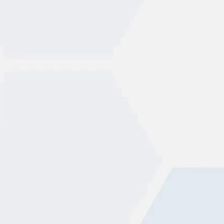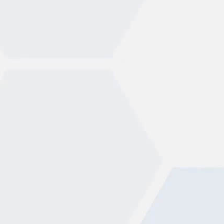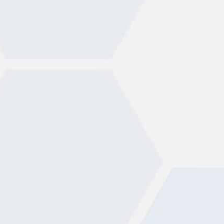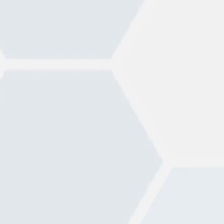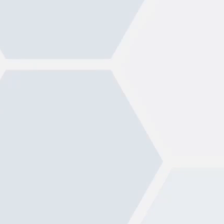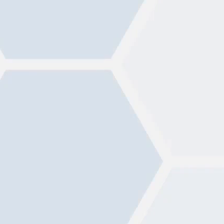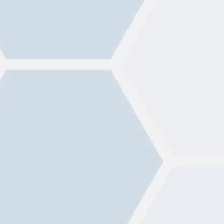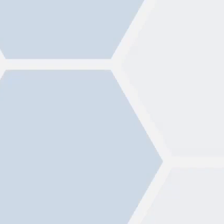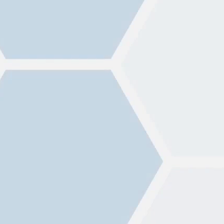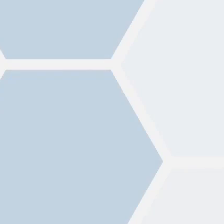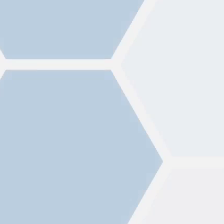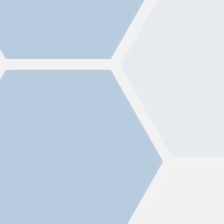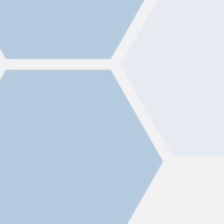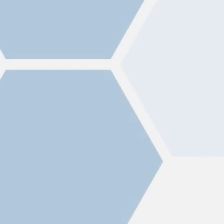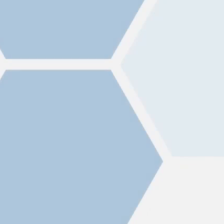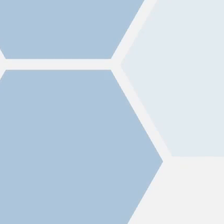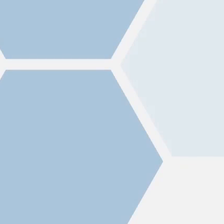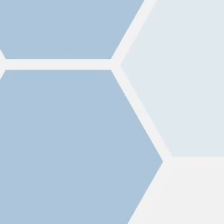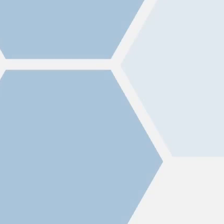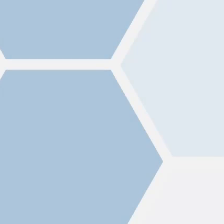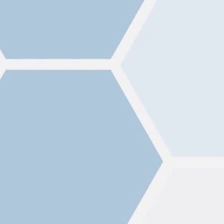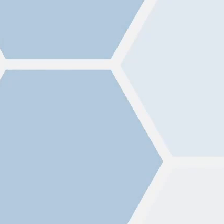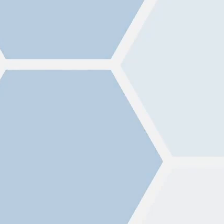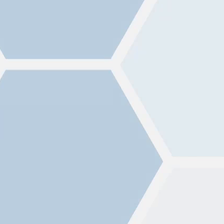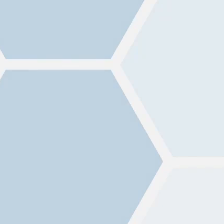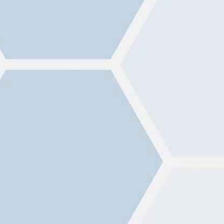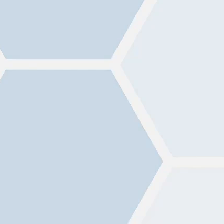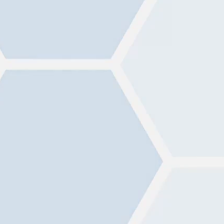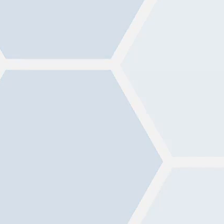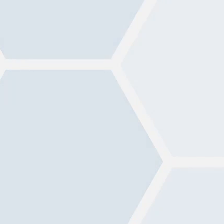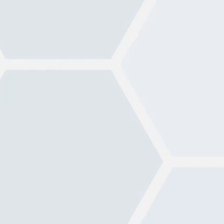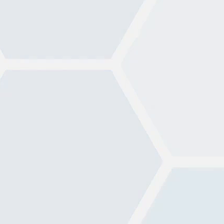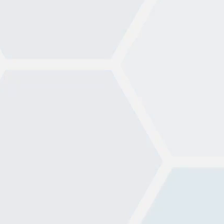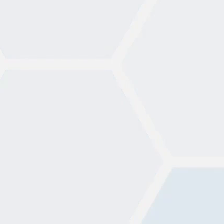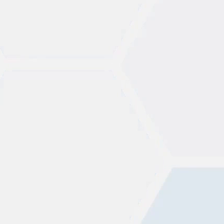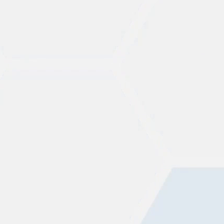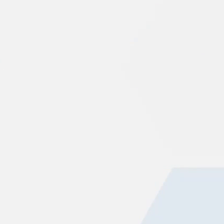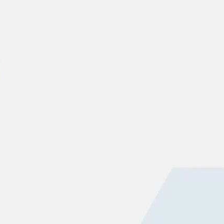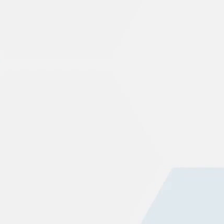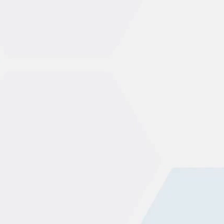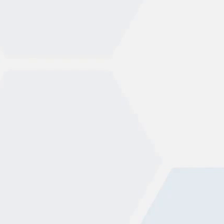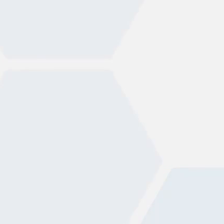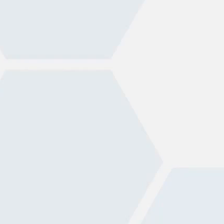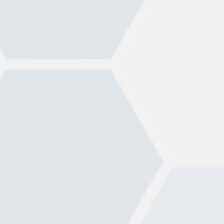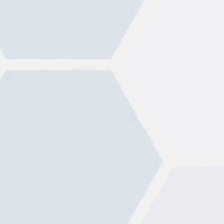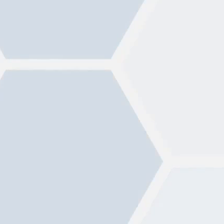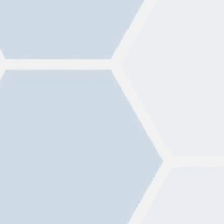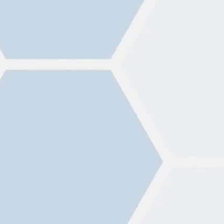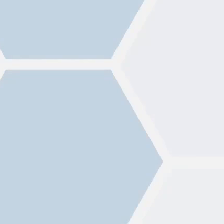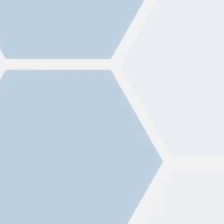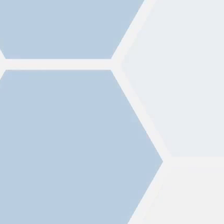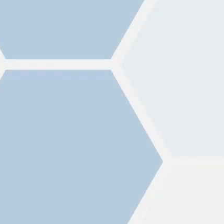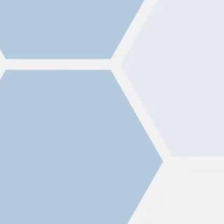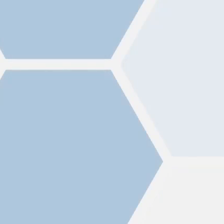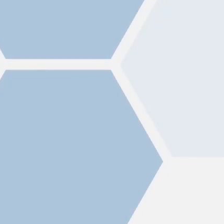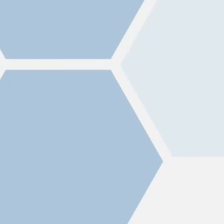Tobago, Barbados, Antigua and Barbuda, and an online campus. Today we'll be reflecting on themes which